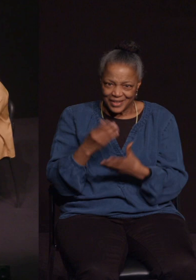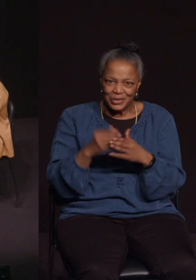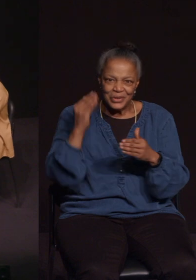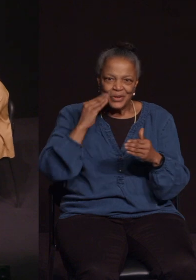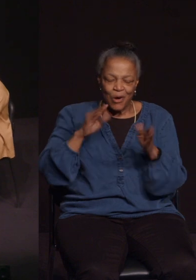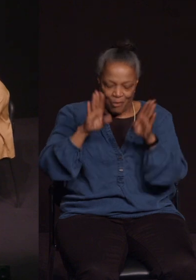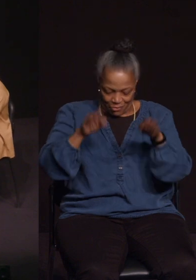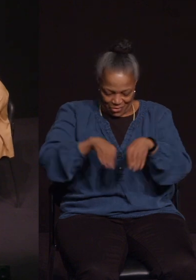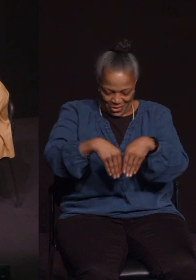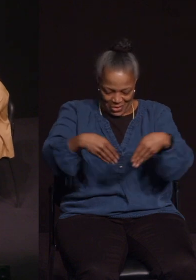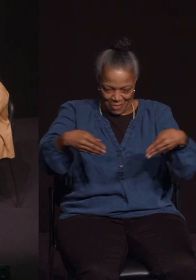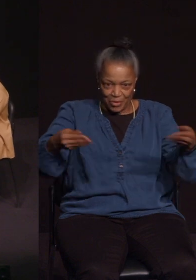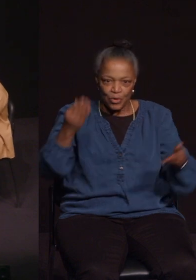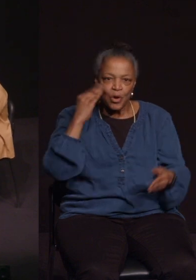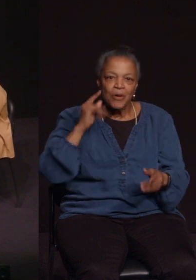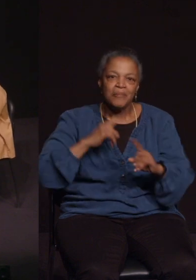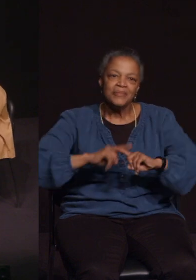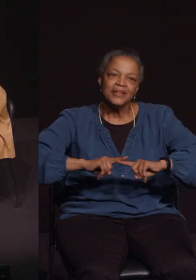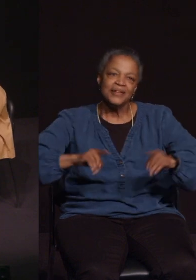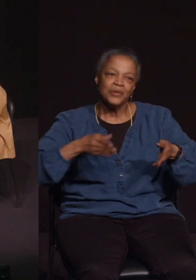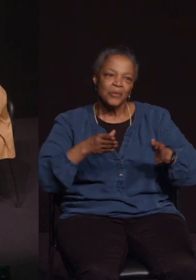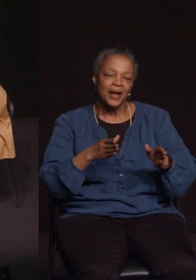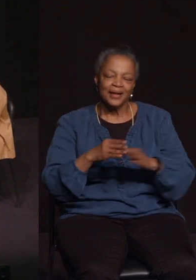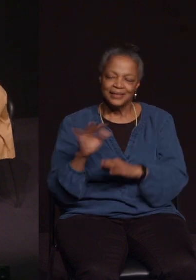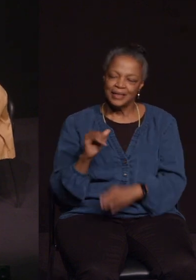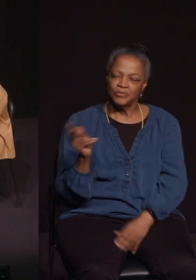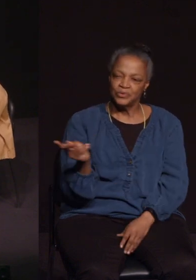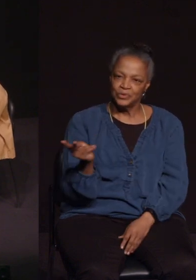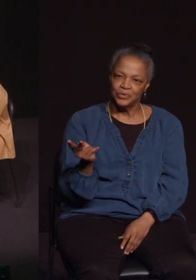knowing him in a different way through you all.